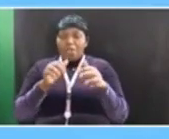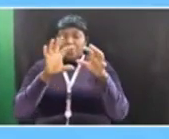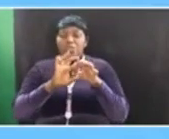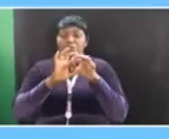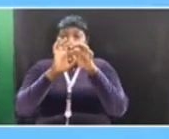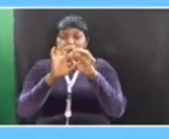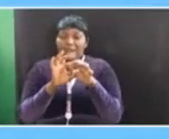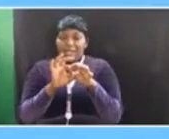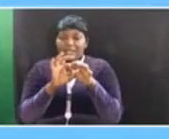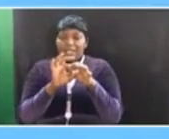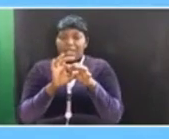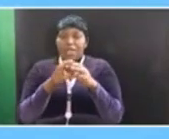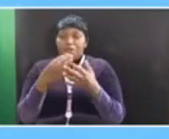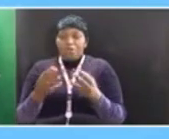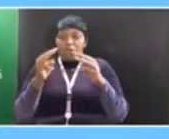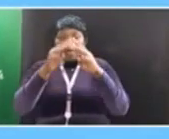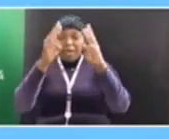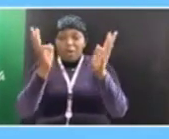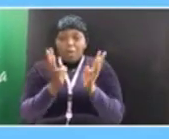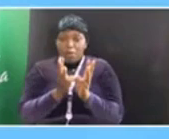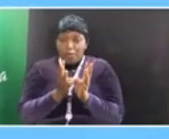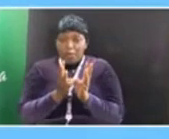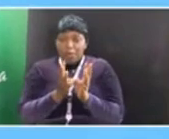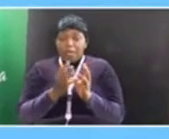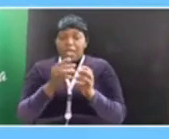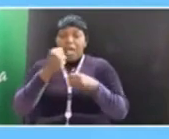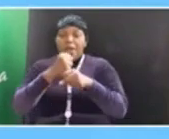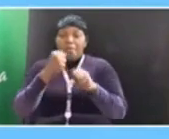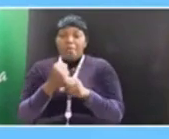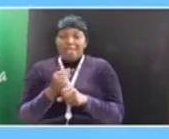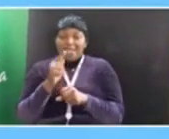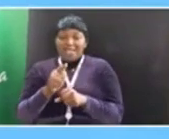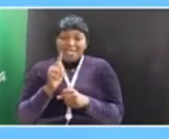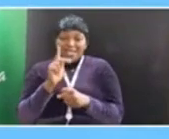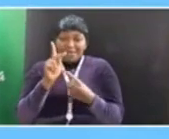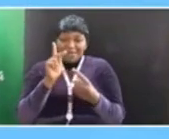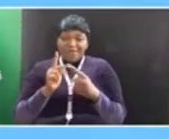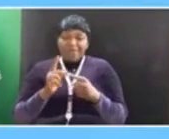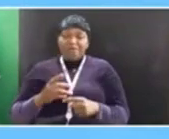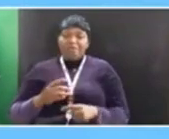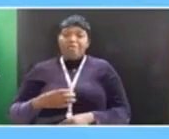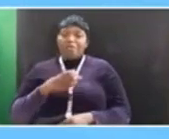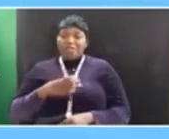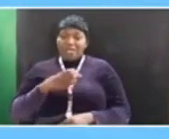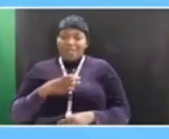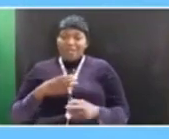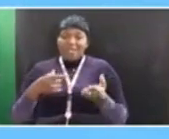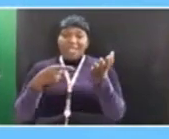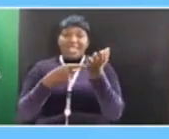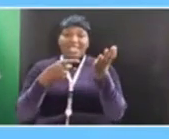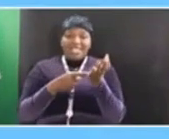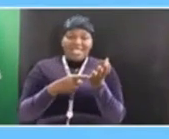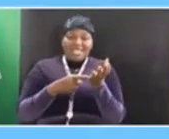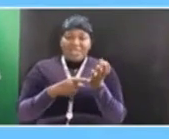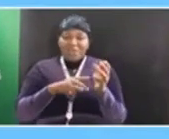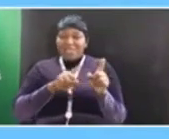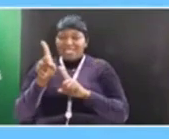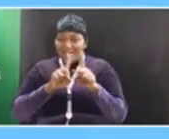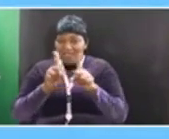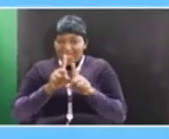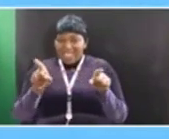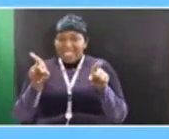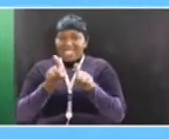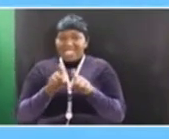Savannah to the global tech scene, making it ideal for travelers, digital nomads, and